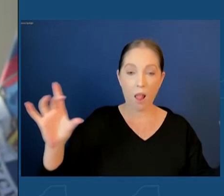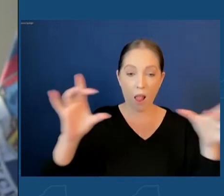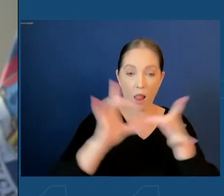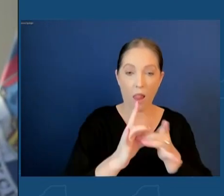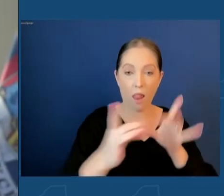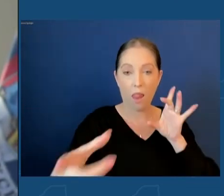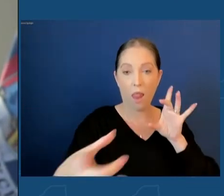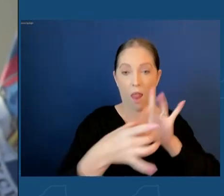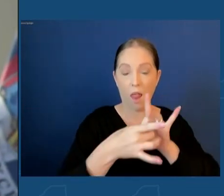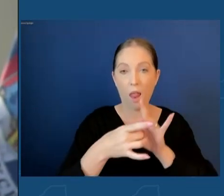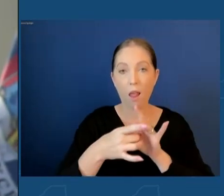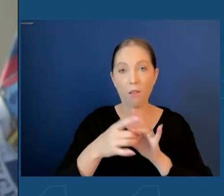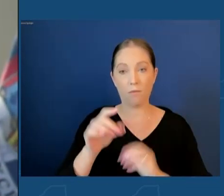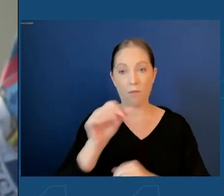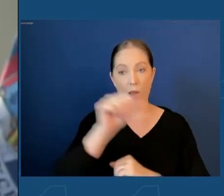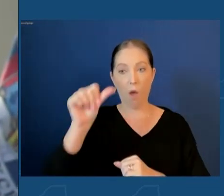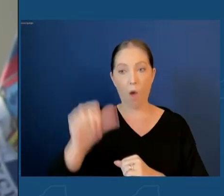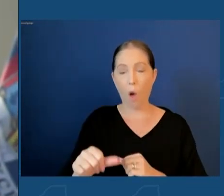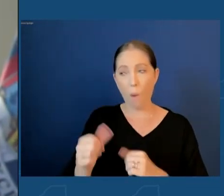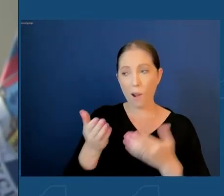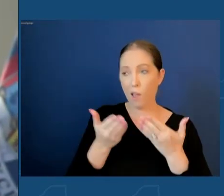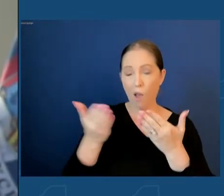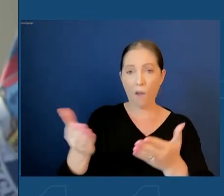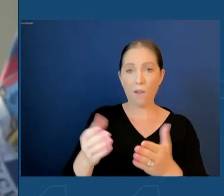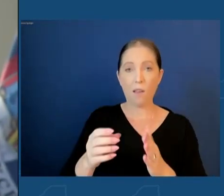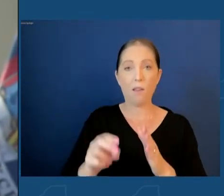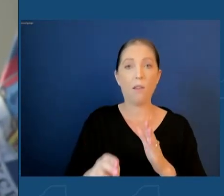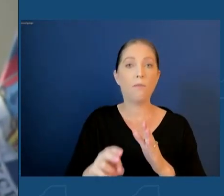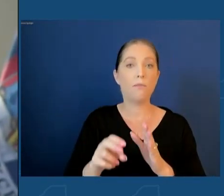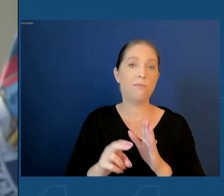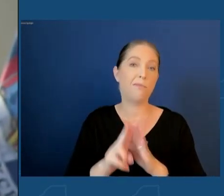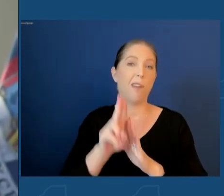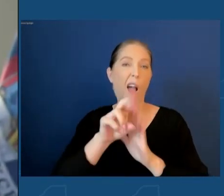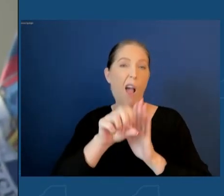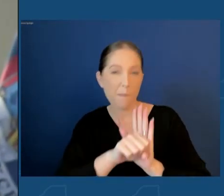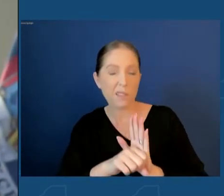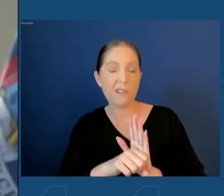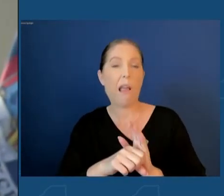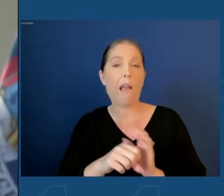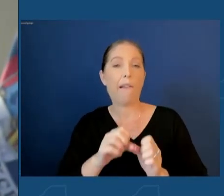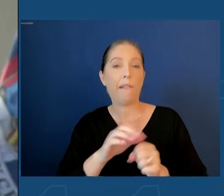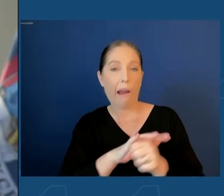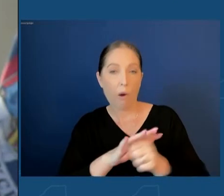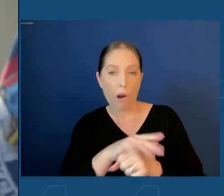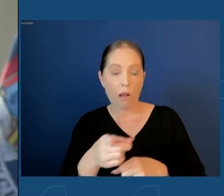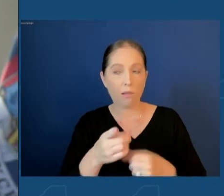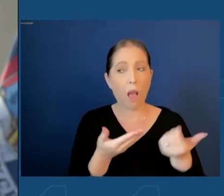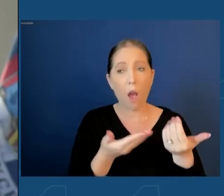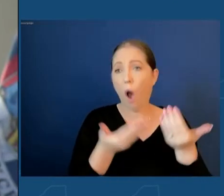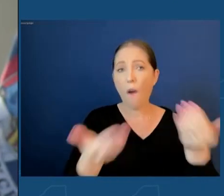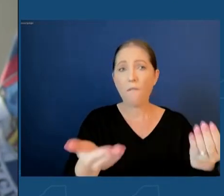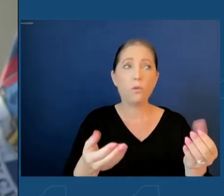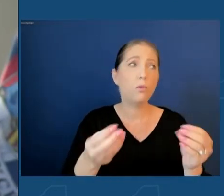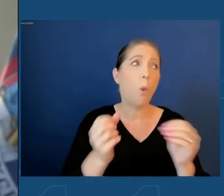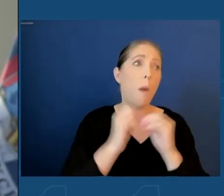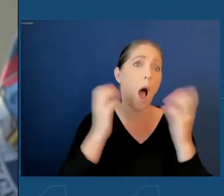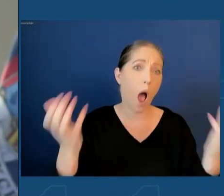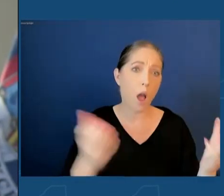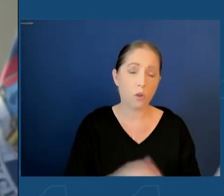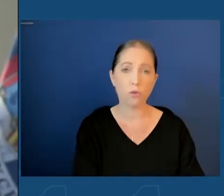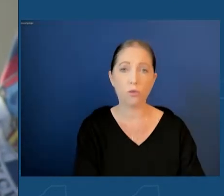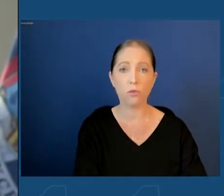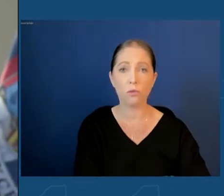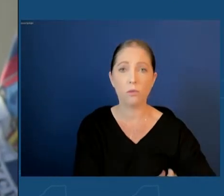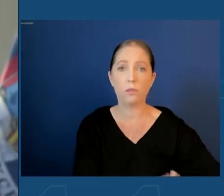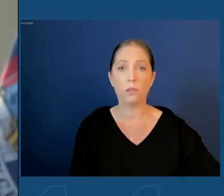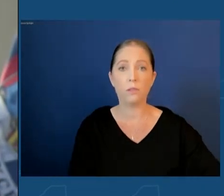upstate Albany has to offer, upstate Capital Region has to offer. You know, you think about, as I mentioned, some of the communities, the downtown scenes,